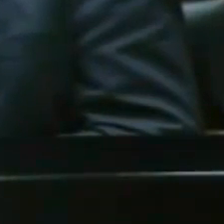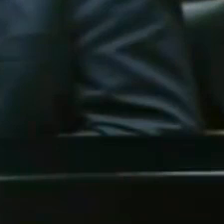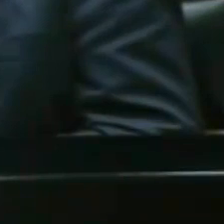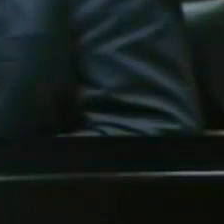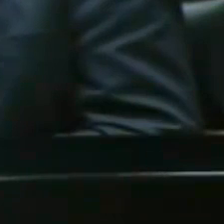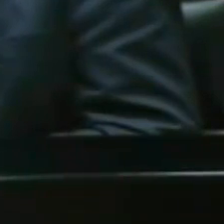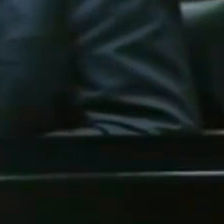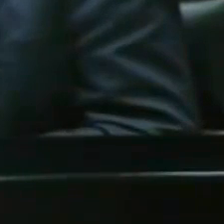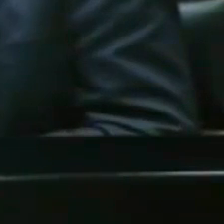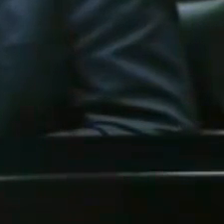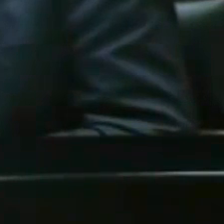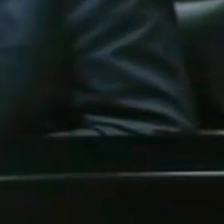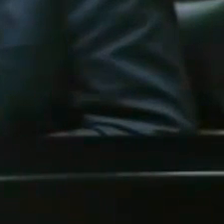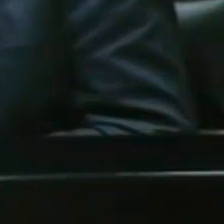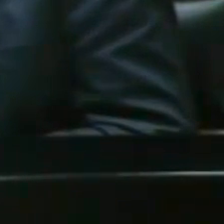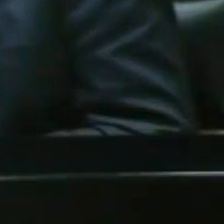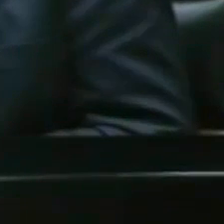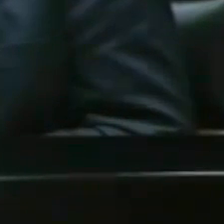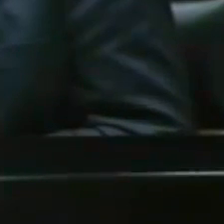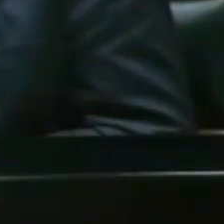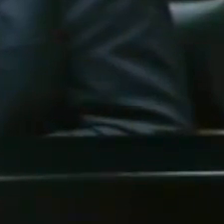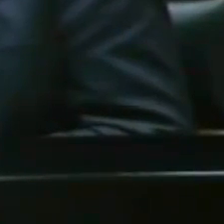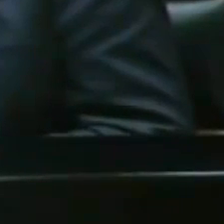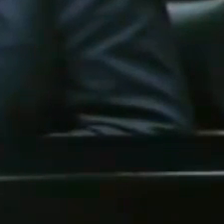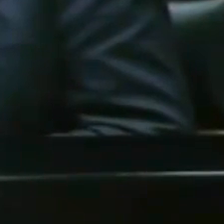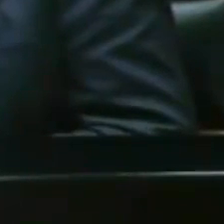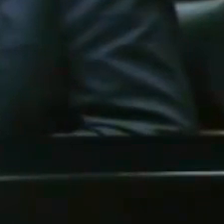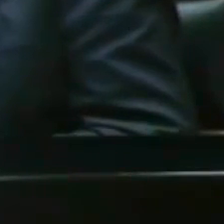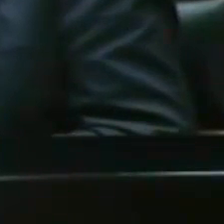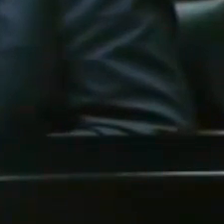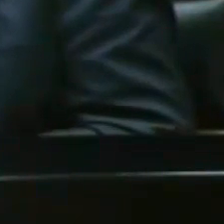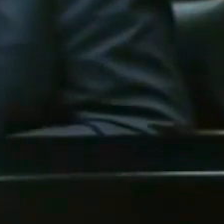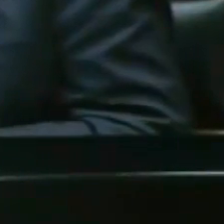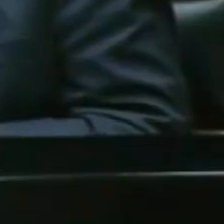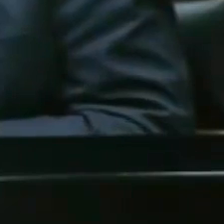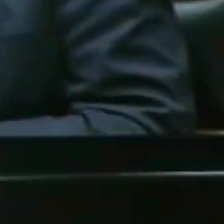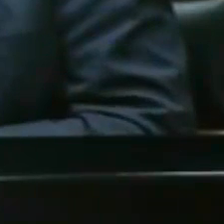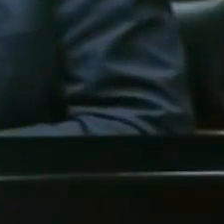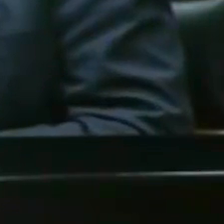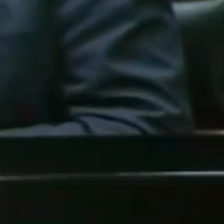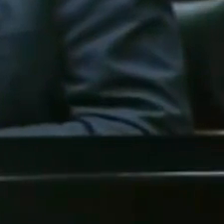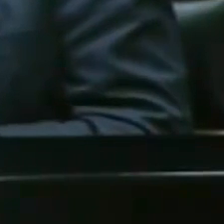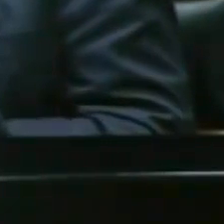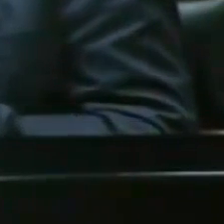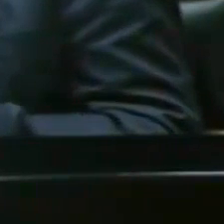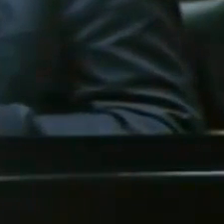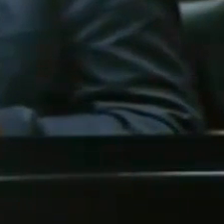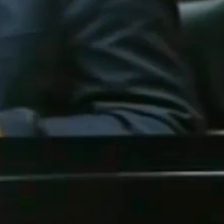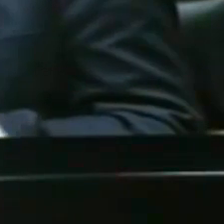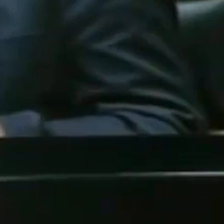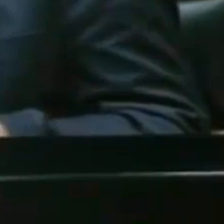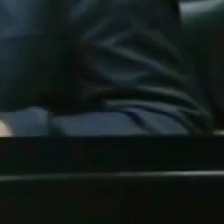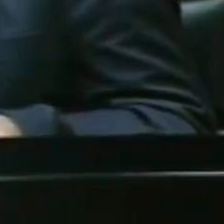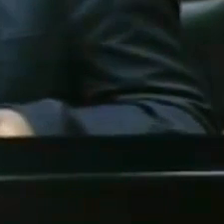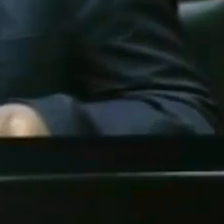mandates. The revised fiscal framework will be referred to the Standing Committee on Finance for consideration and